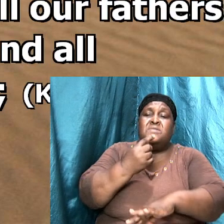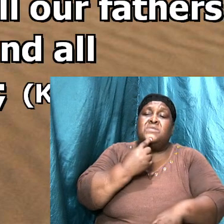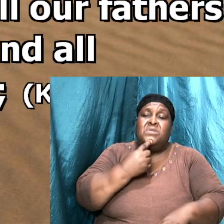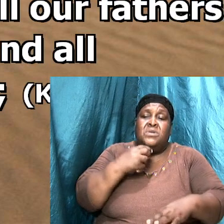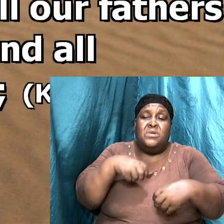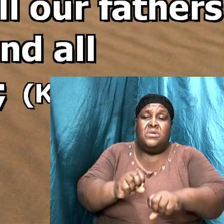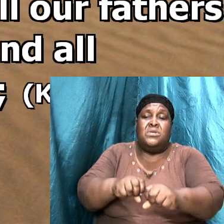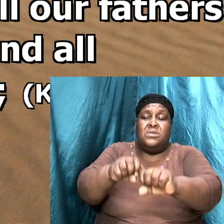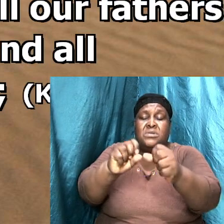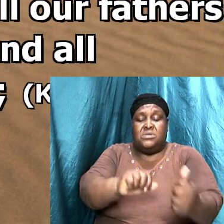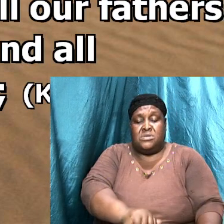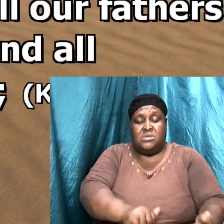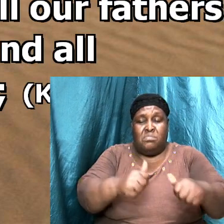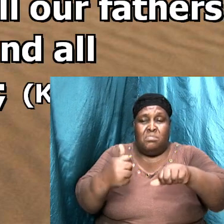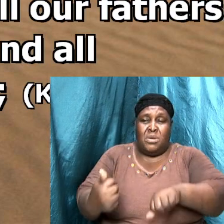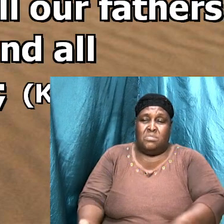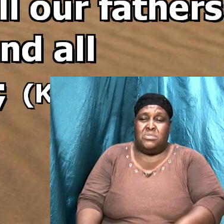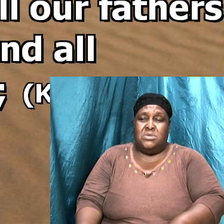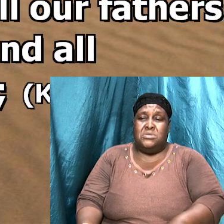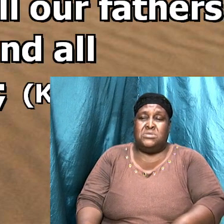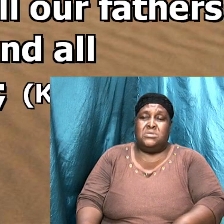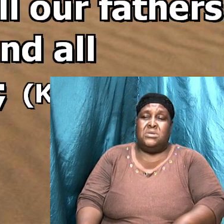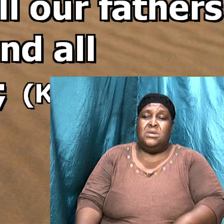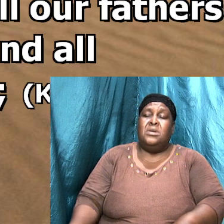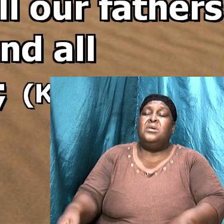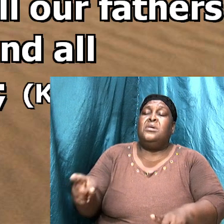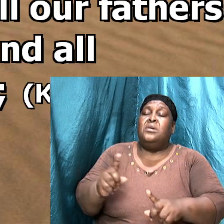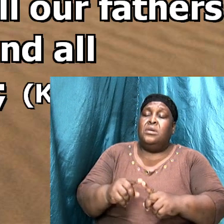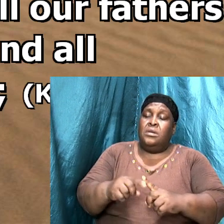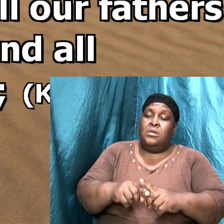baptism unto Moses.